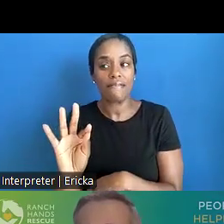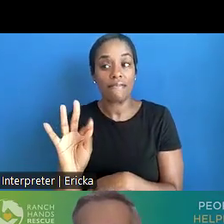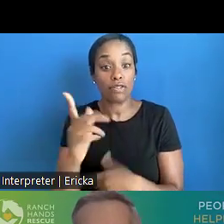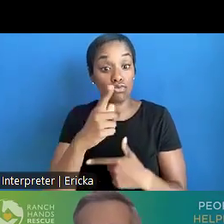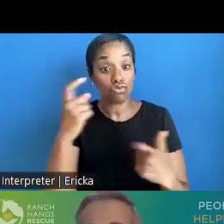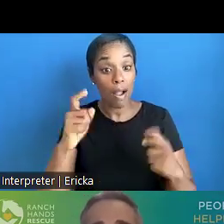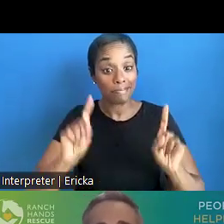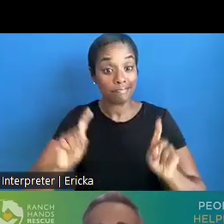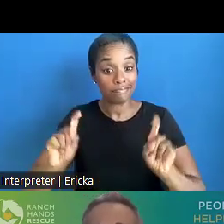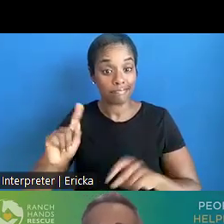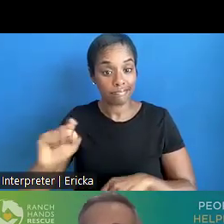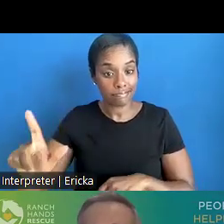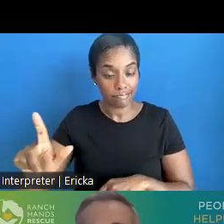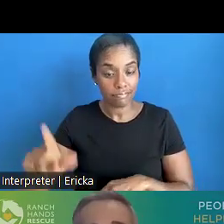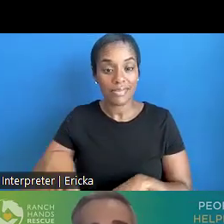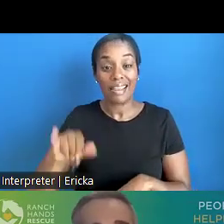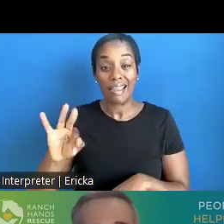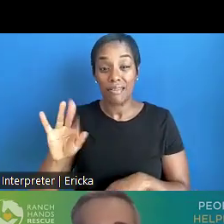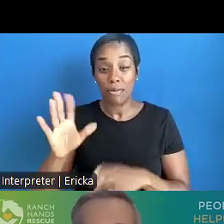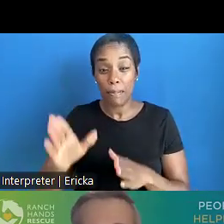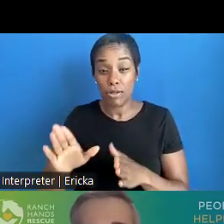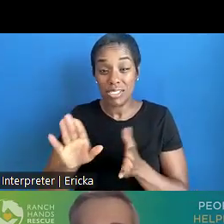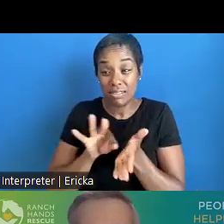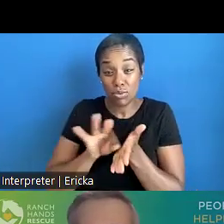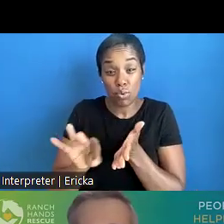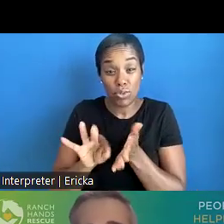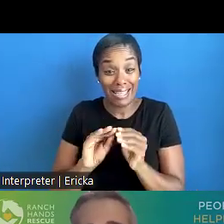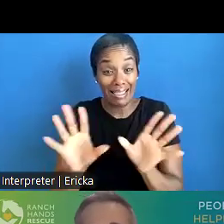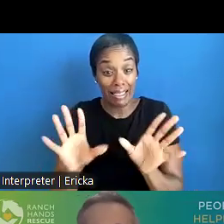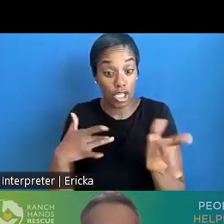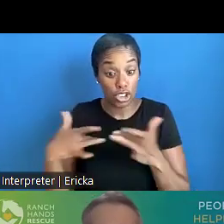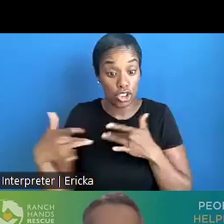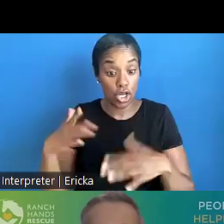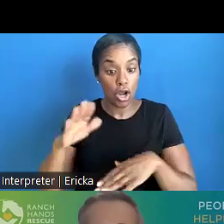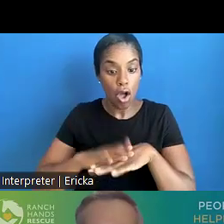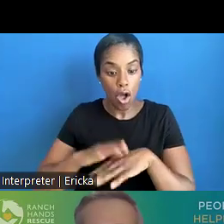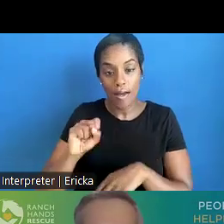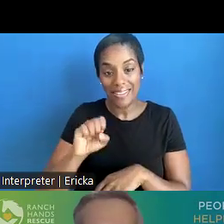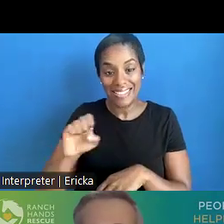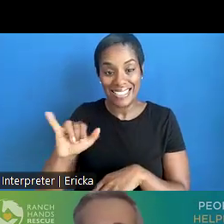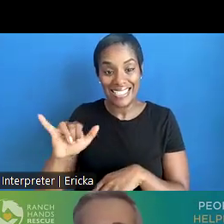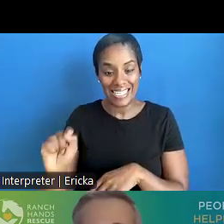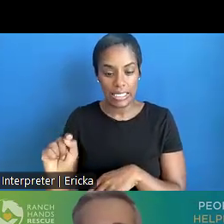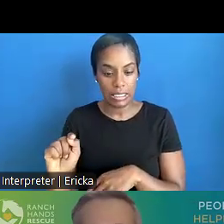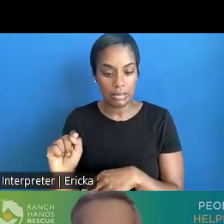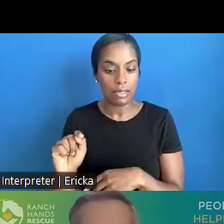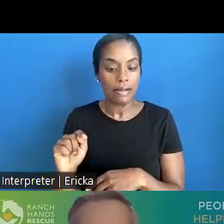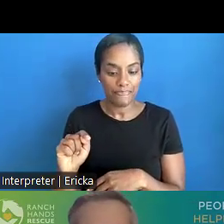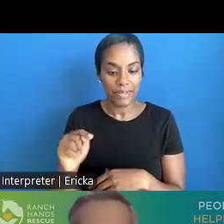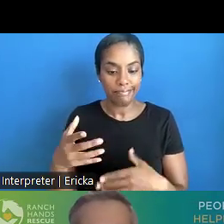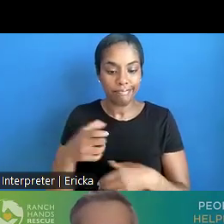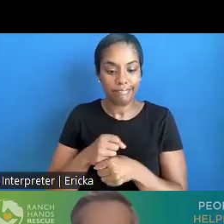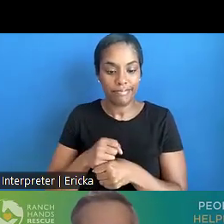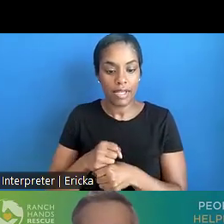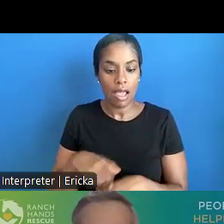screening tools. Because if somebody scores a clear concern on the CEIT, which is the Commercial Sexual Exploitation Identification Tool developed by